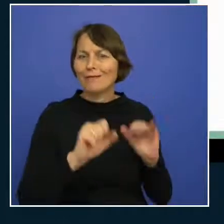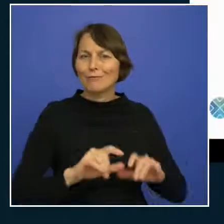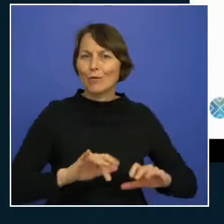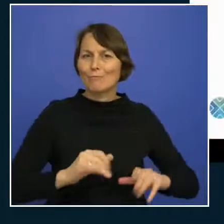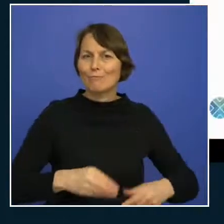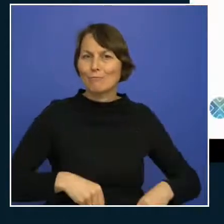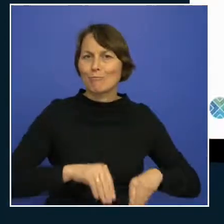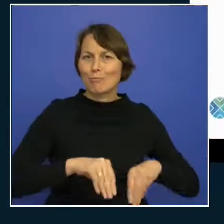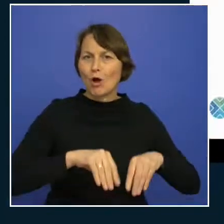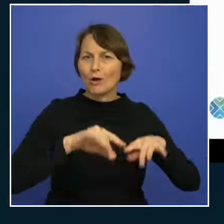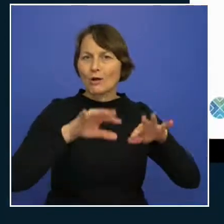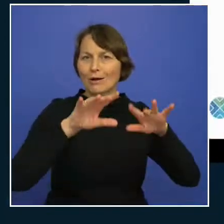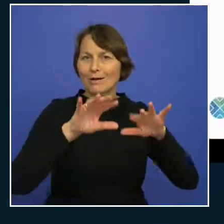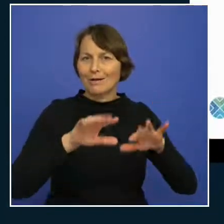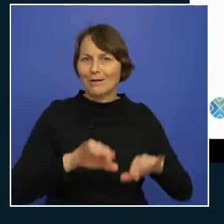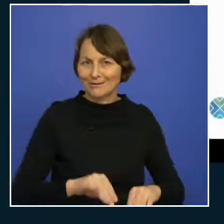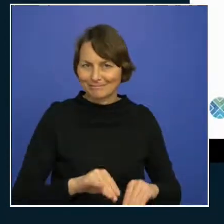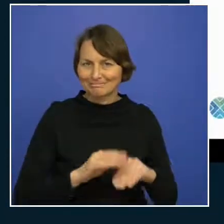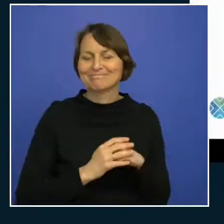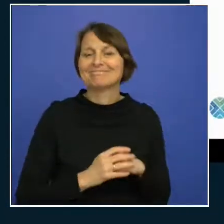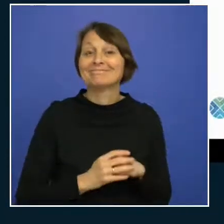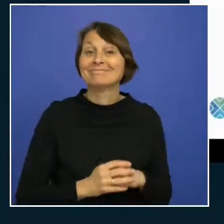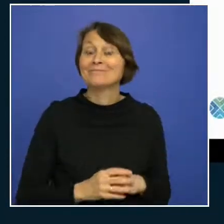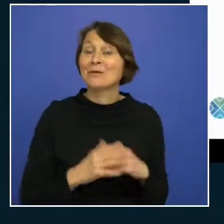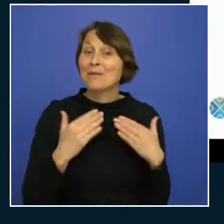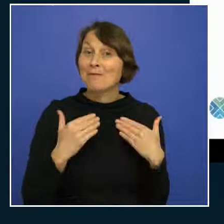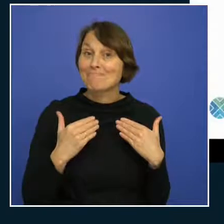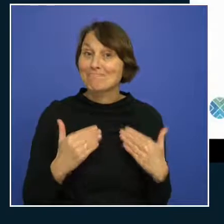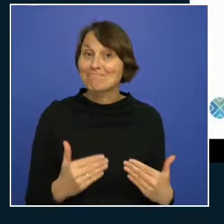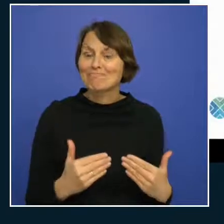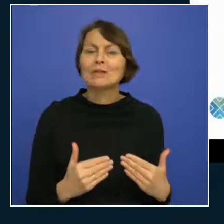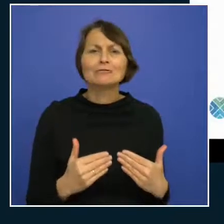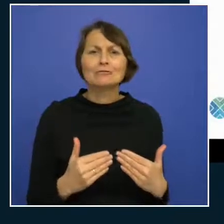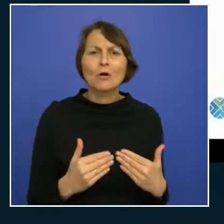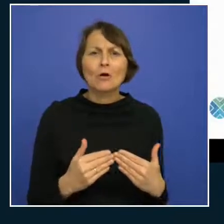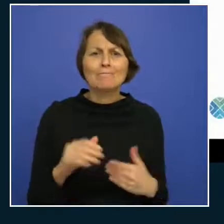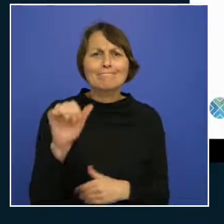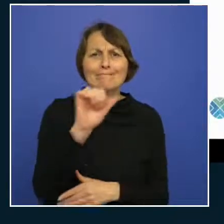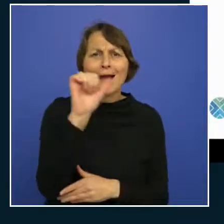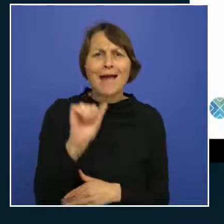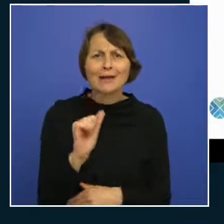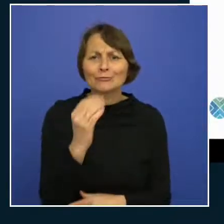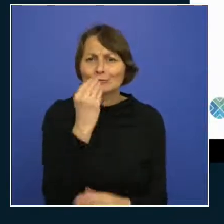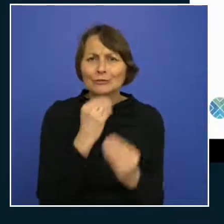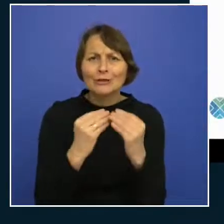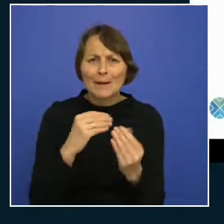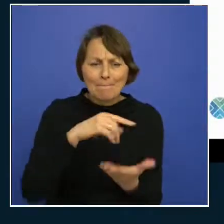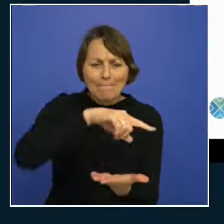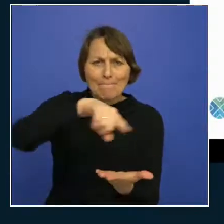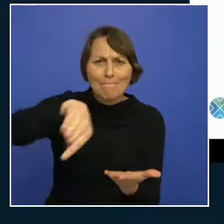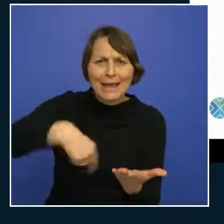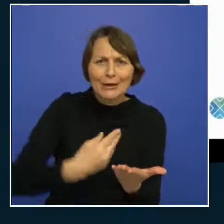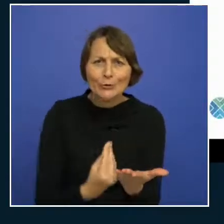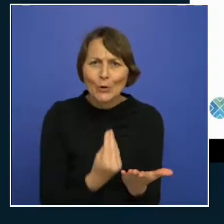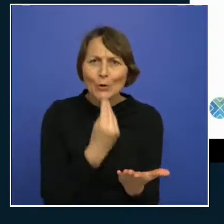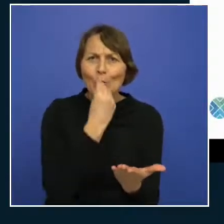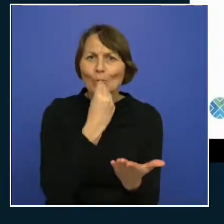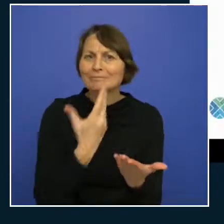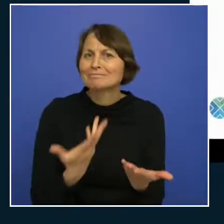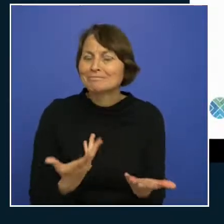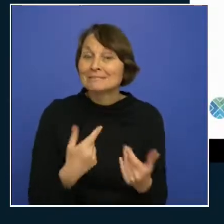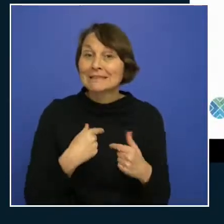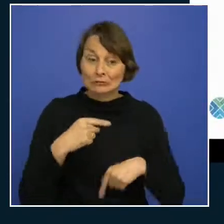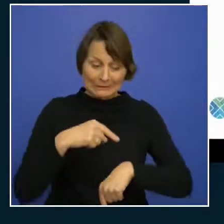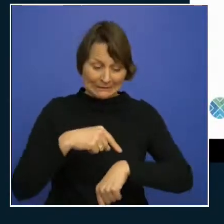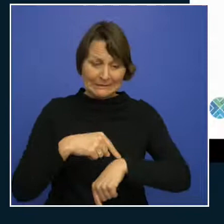started. So the Azure Bakery, because of the available time today, we're not going through everything